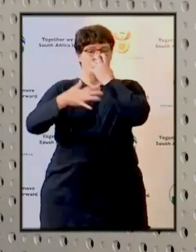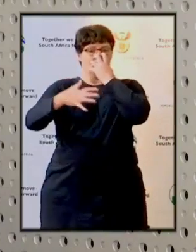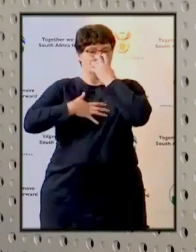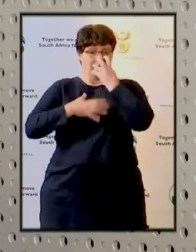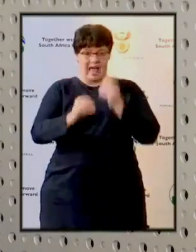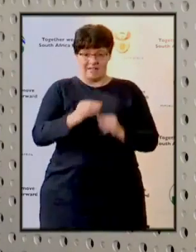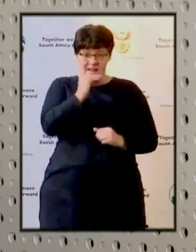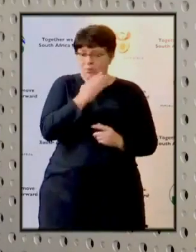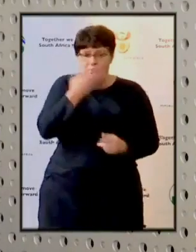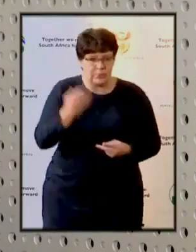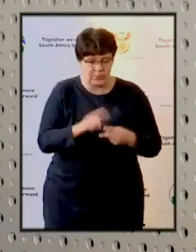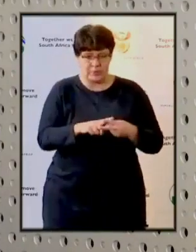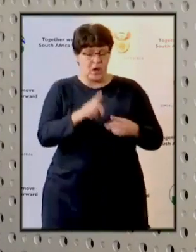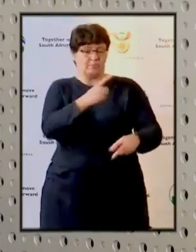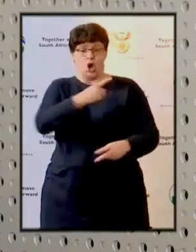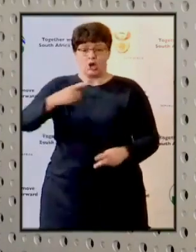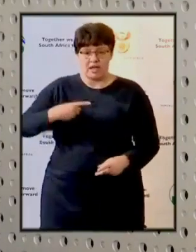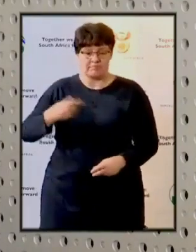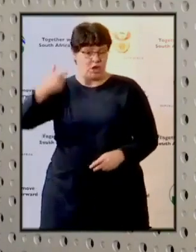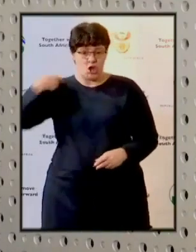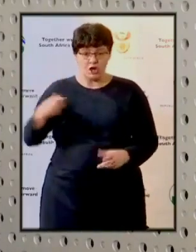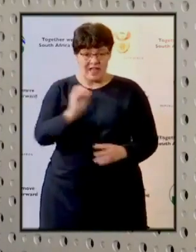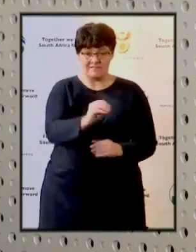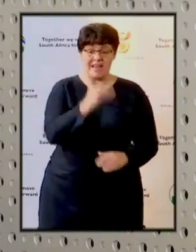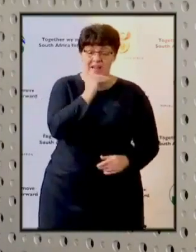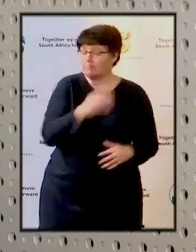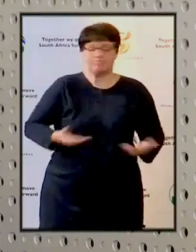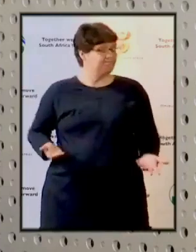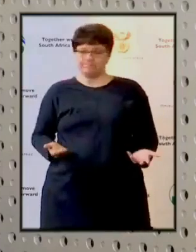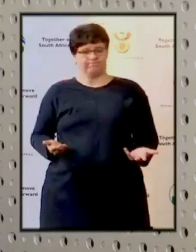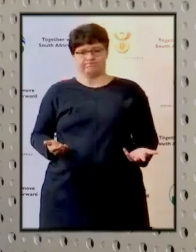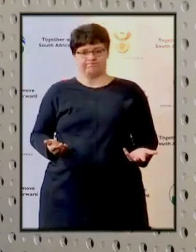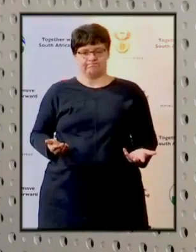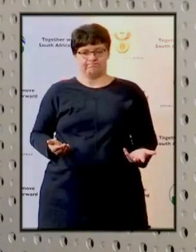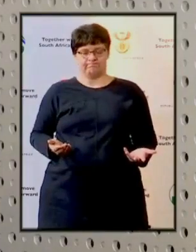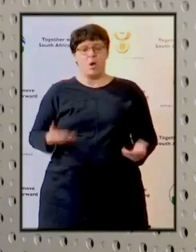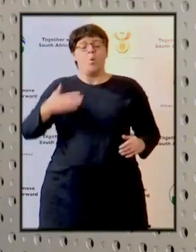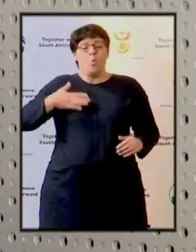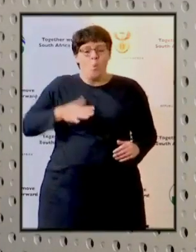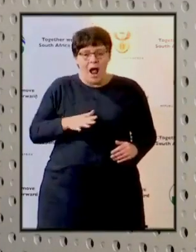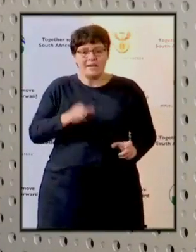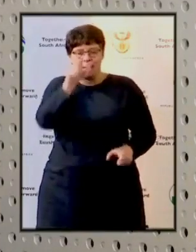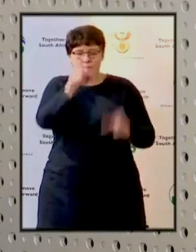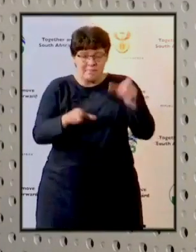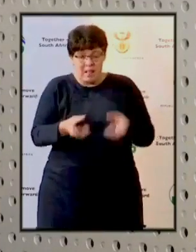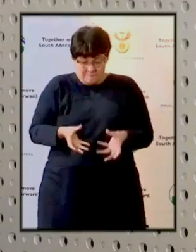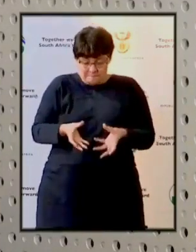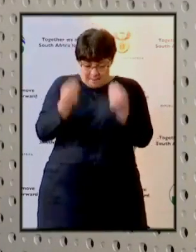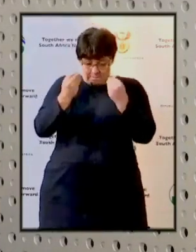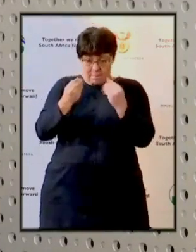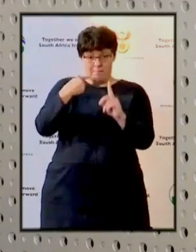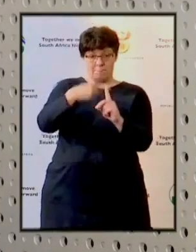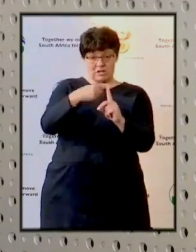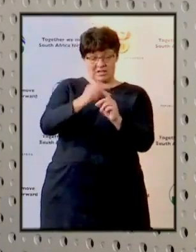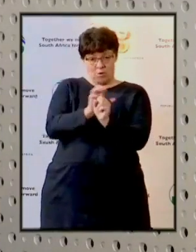doctors and nurses. And so by flattening the curve, we allow more people who get COVID-19 positive